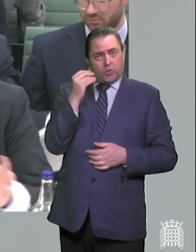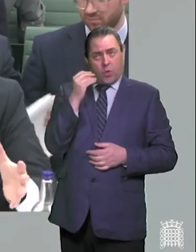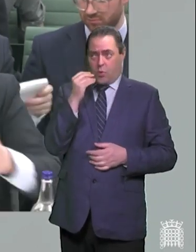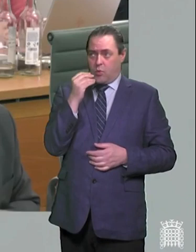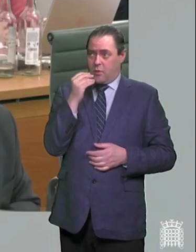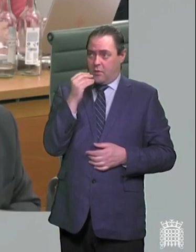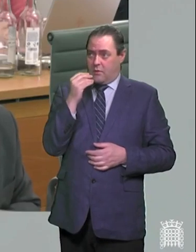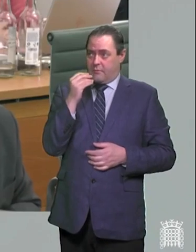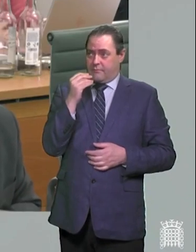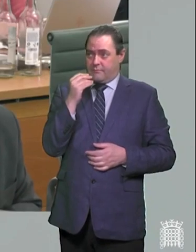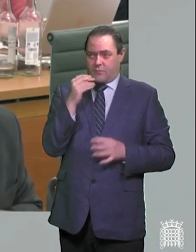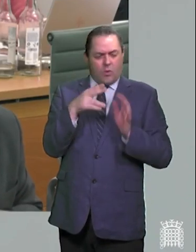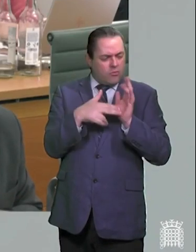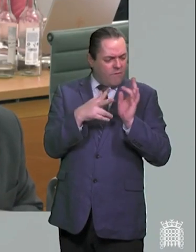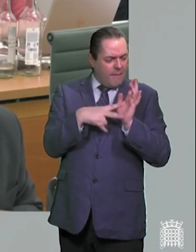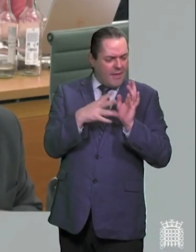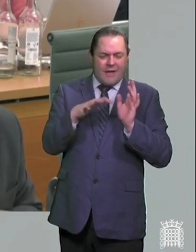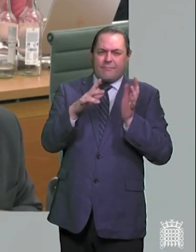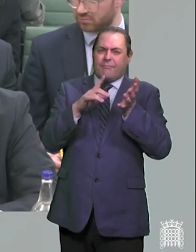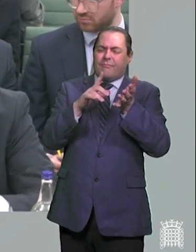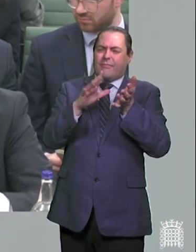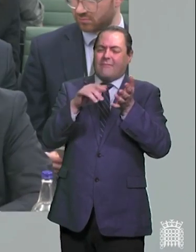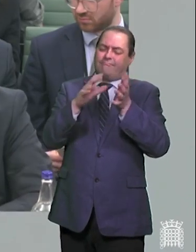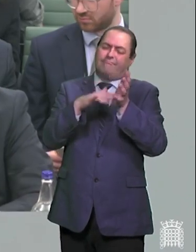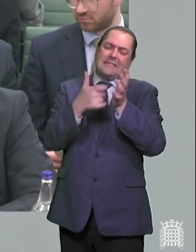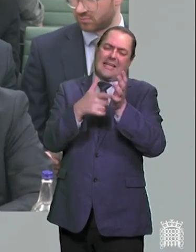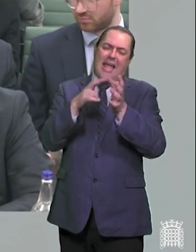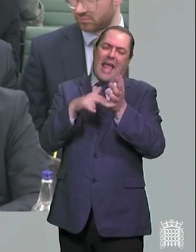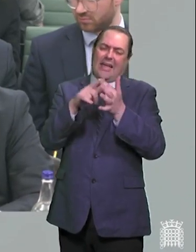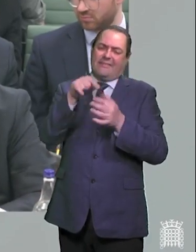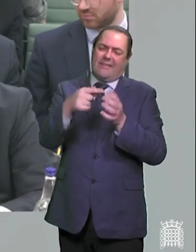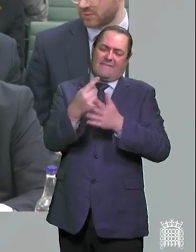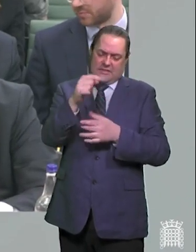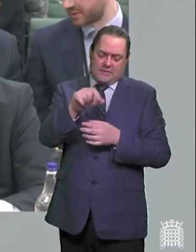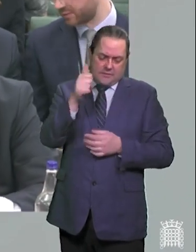Yes, okay, the November the 30th, the Lee Kane event. Yes, and that is because